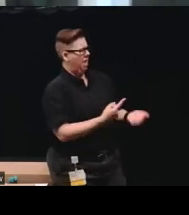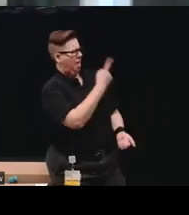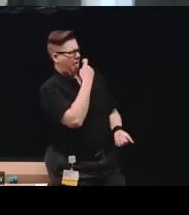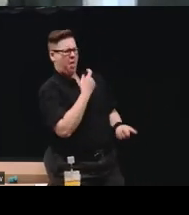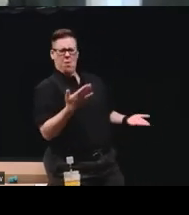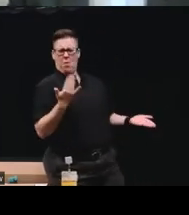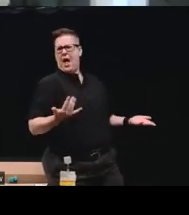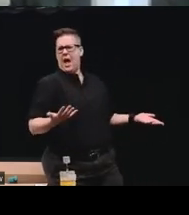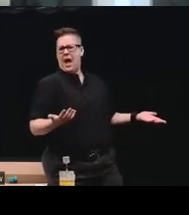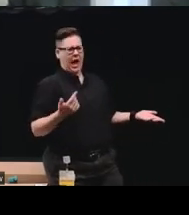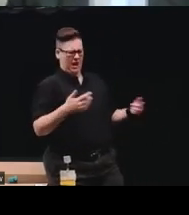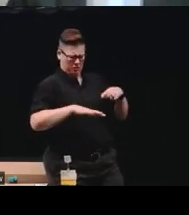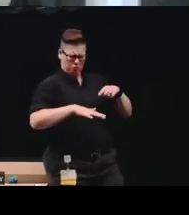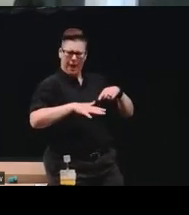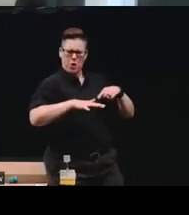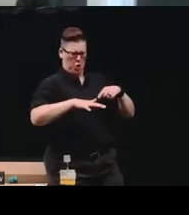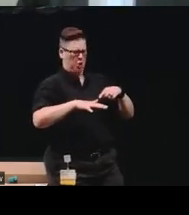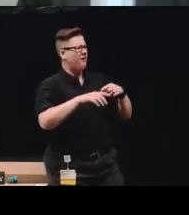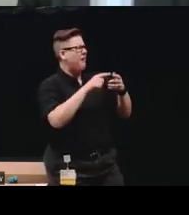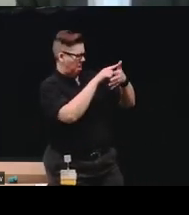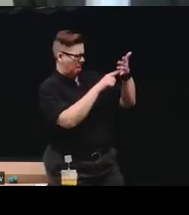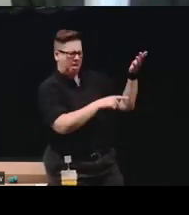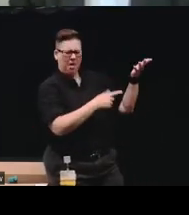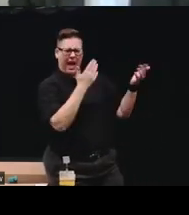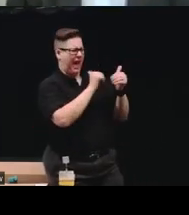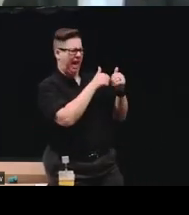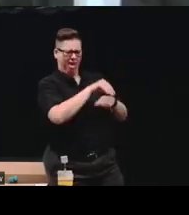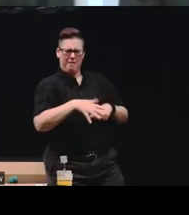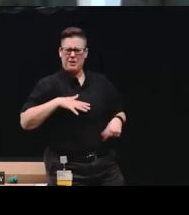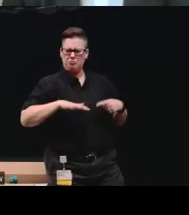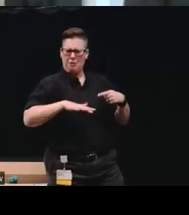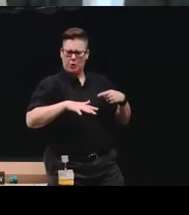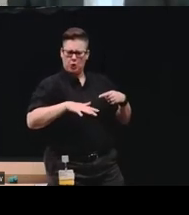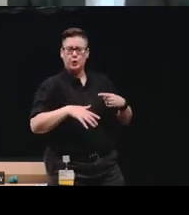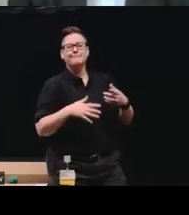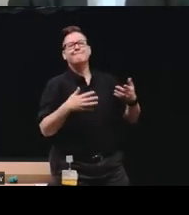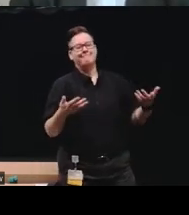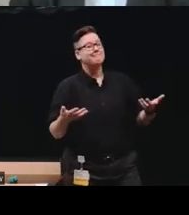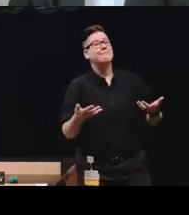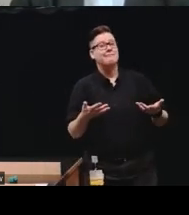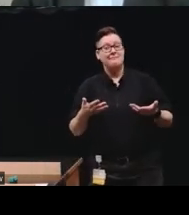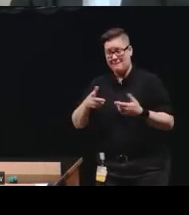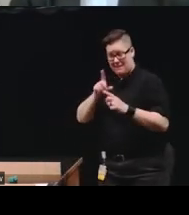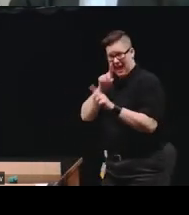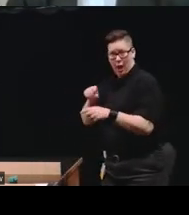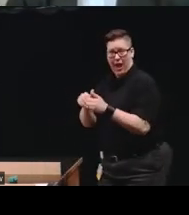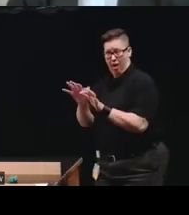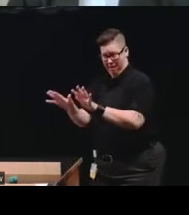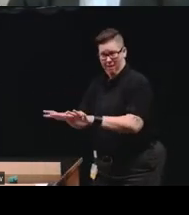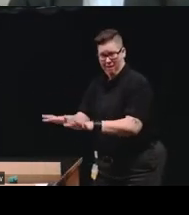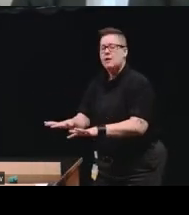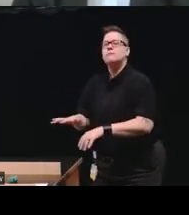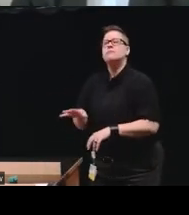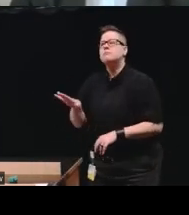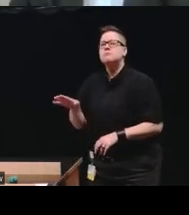in for tremor and I don't think this is relevant. And the way that you can address this, or at least we do, is say,